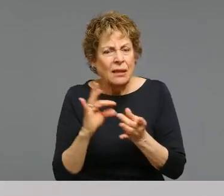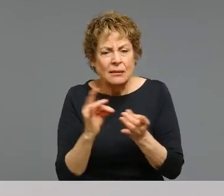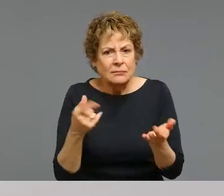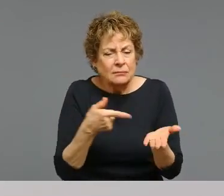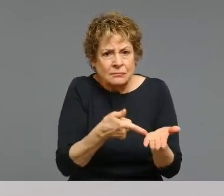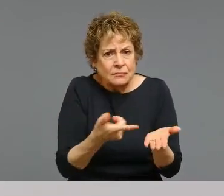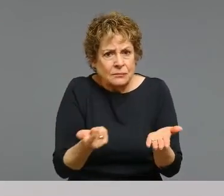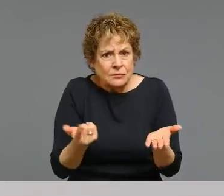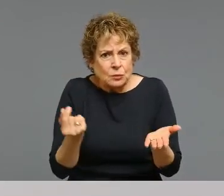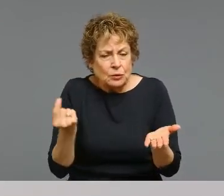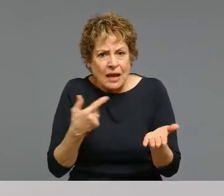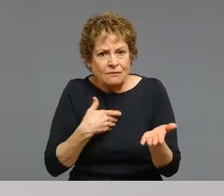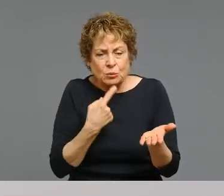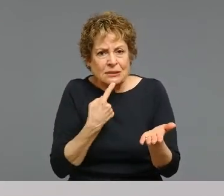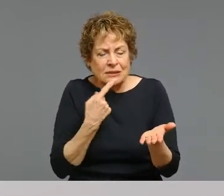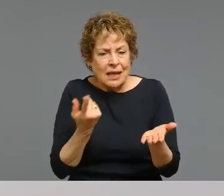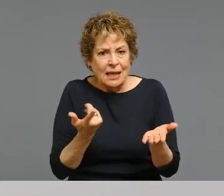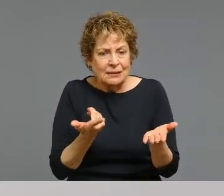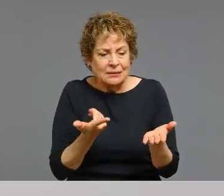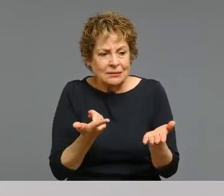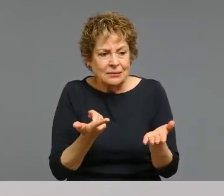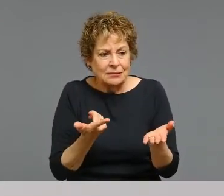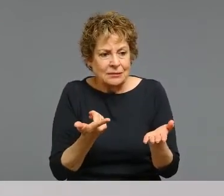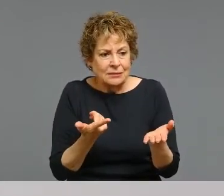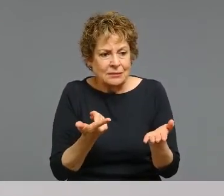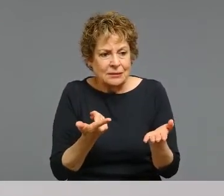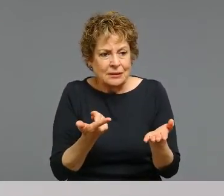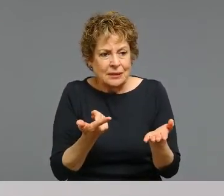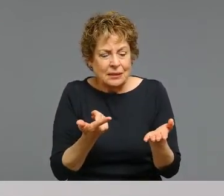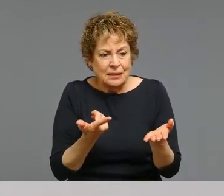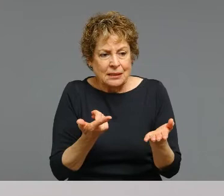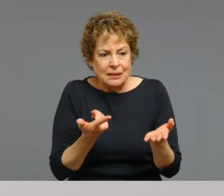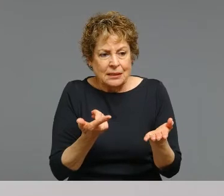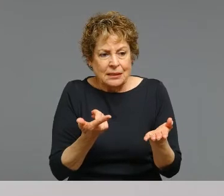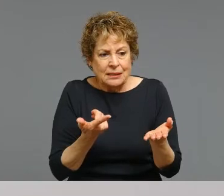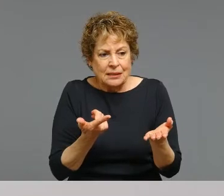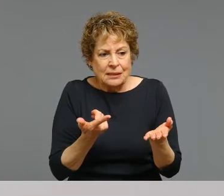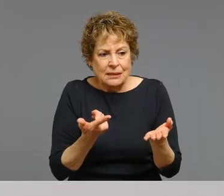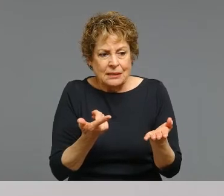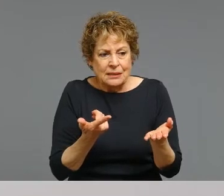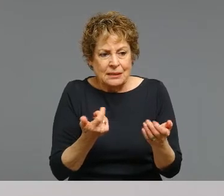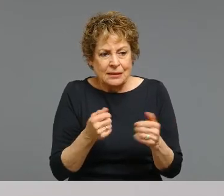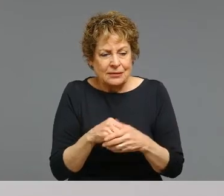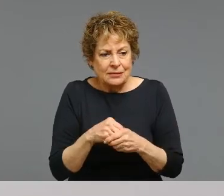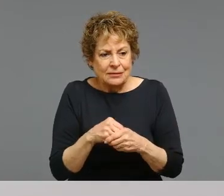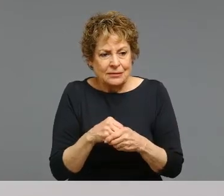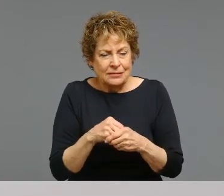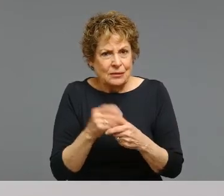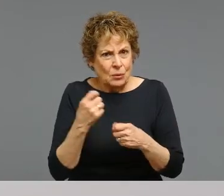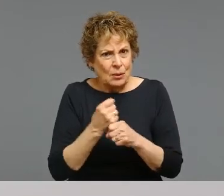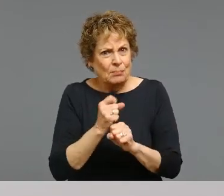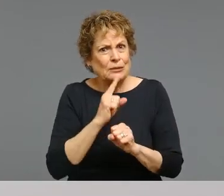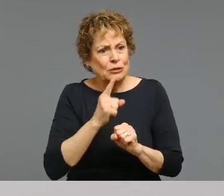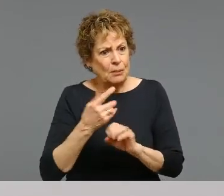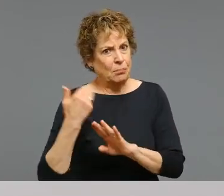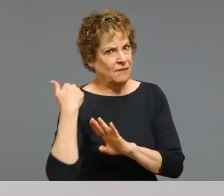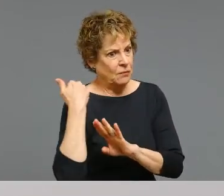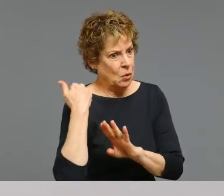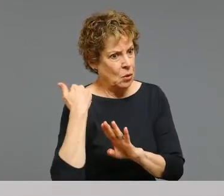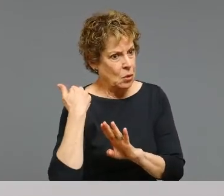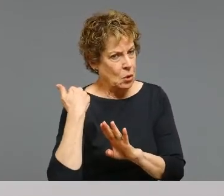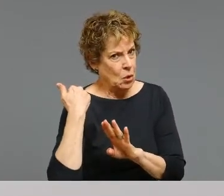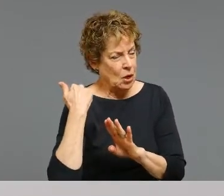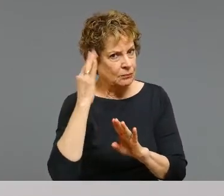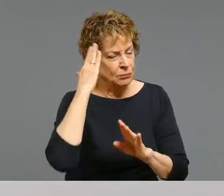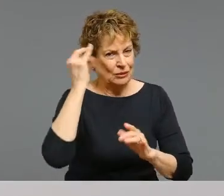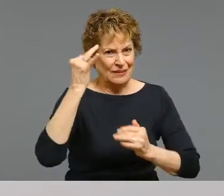were really trying to make sure that we had almost no wastage of the vaccine. Now we'd like to minimize wastage, but not